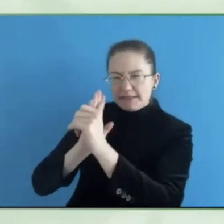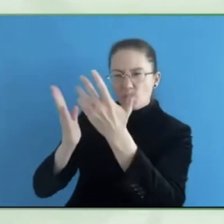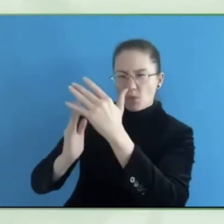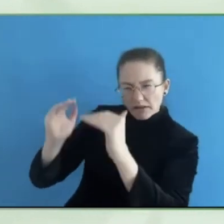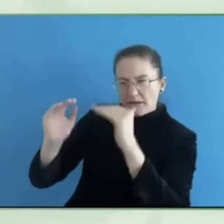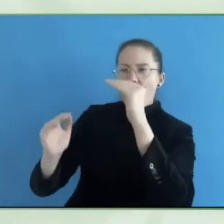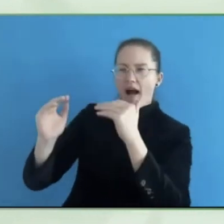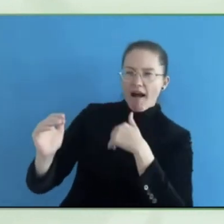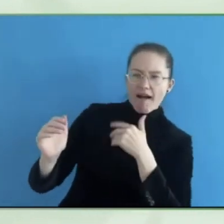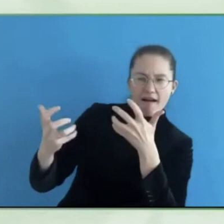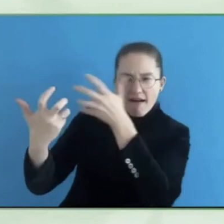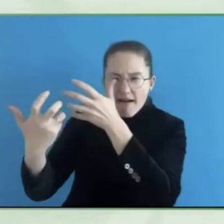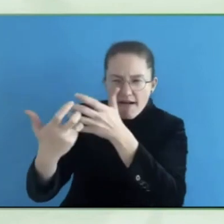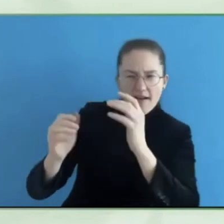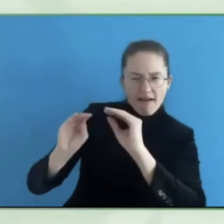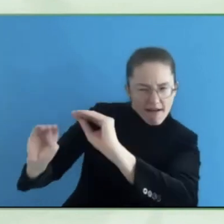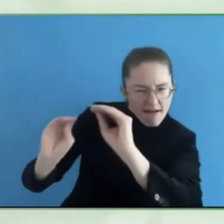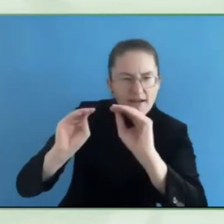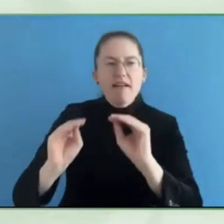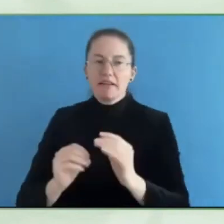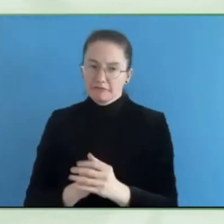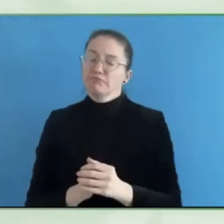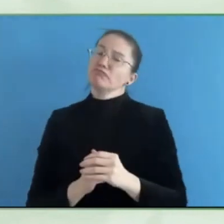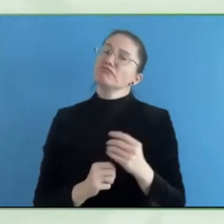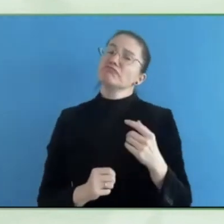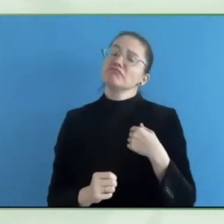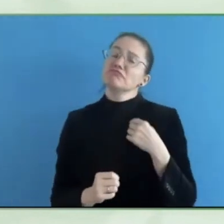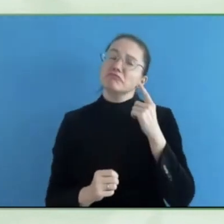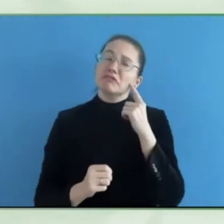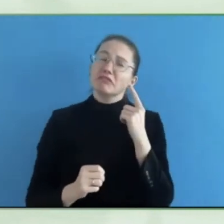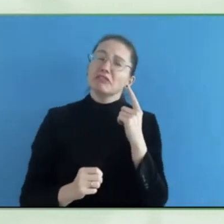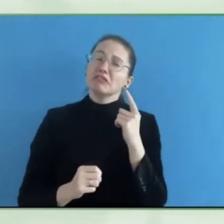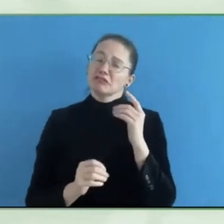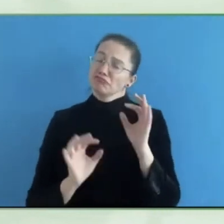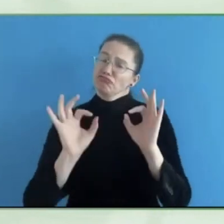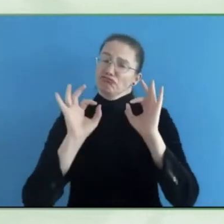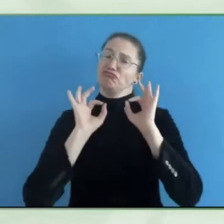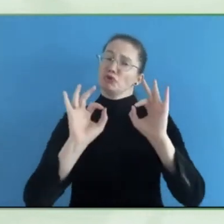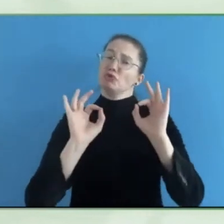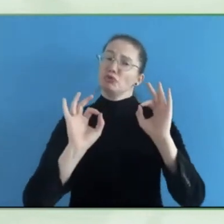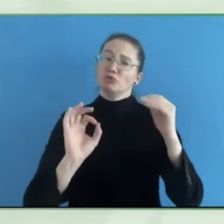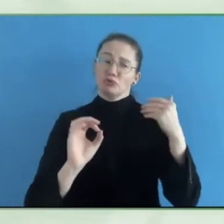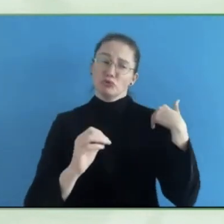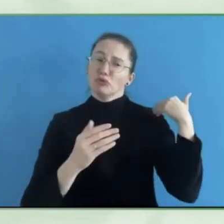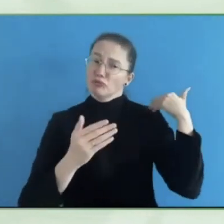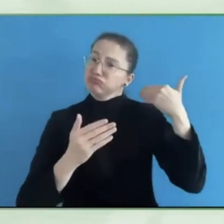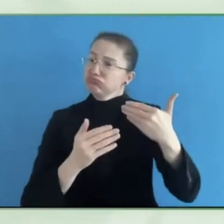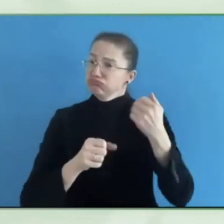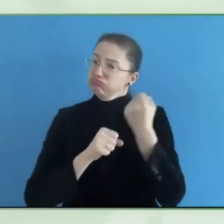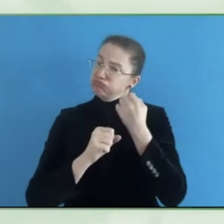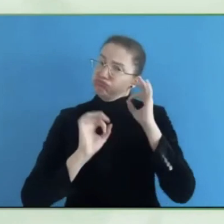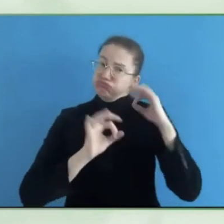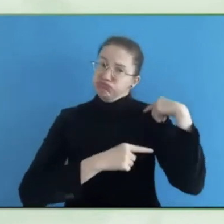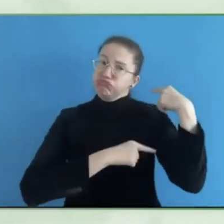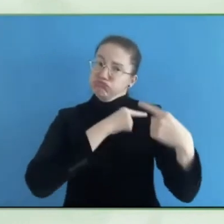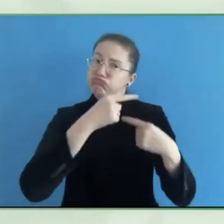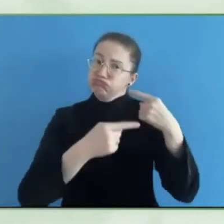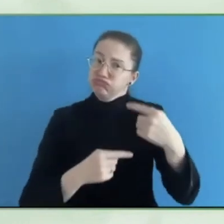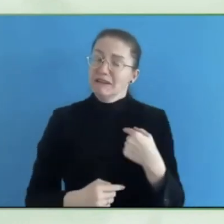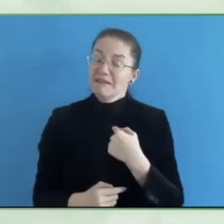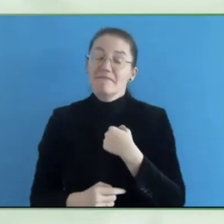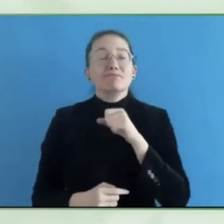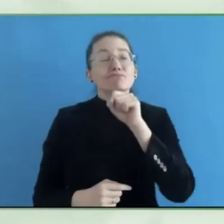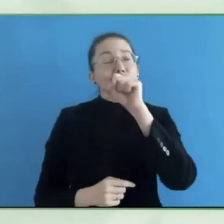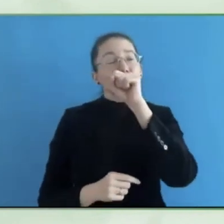quite well. What I liked most is when I asked the tech department guys, okay,